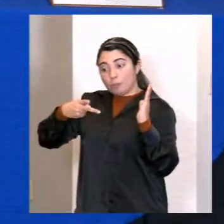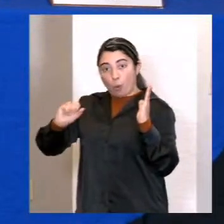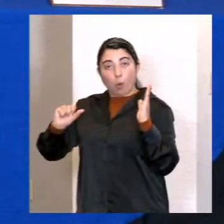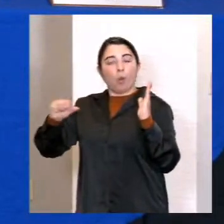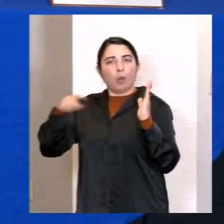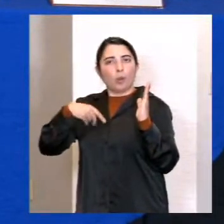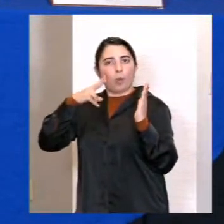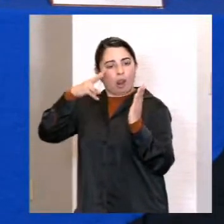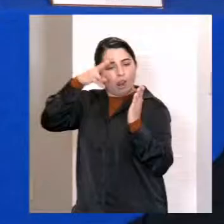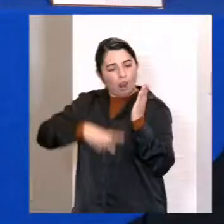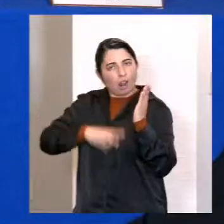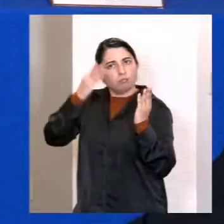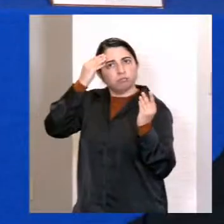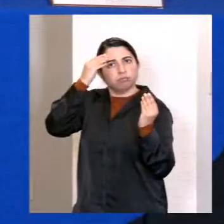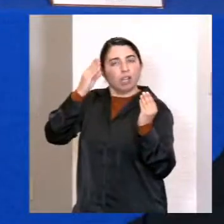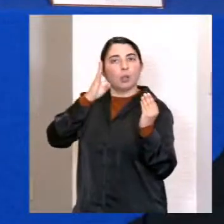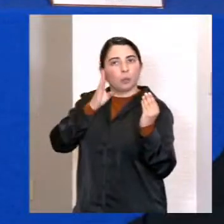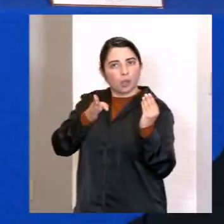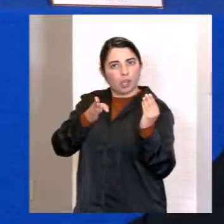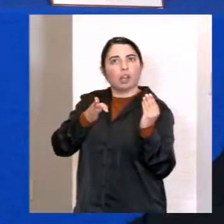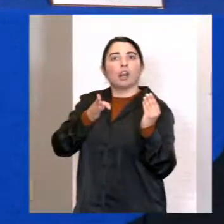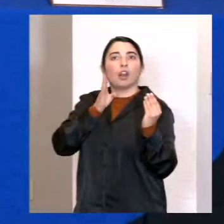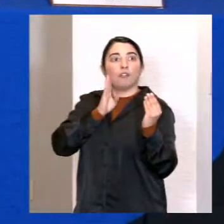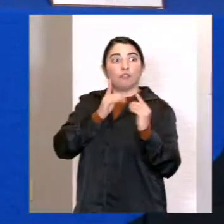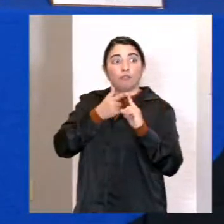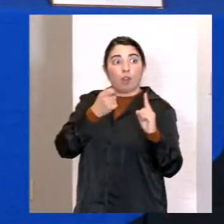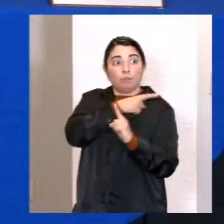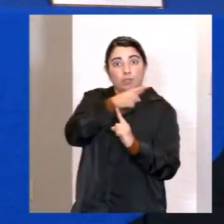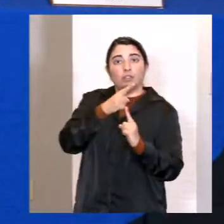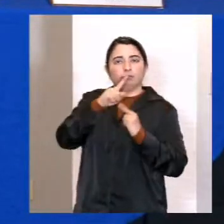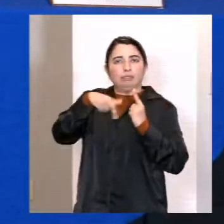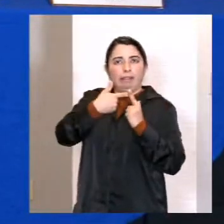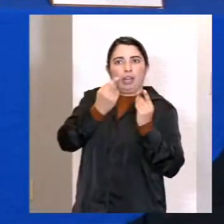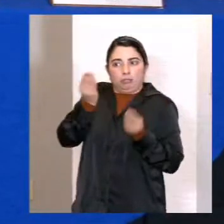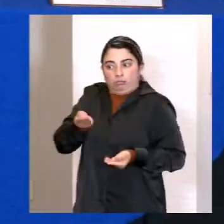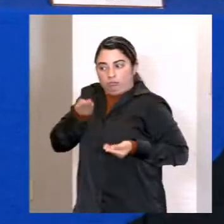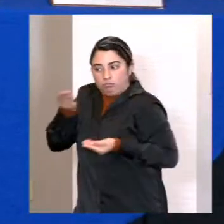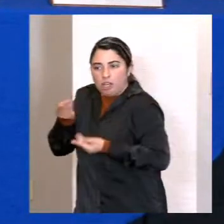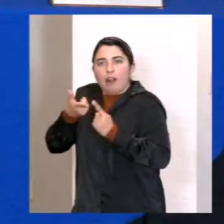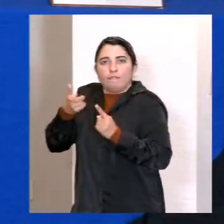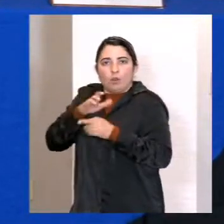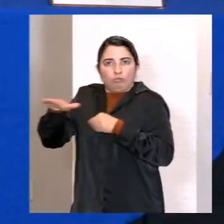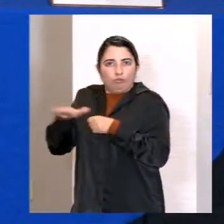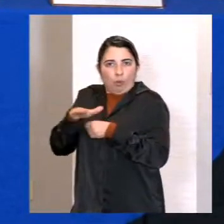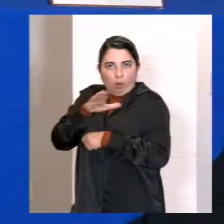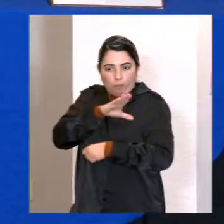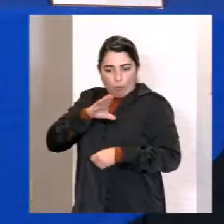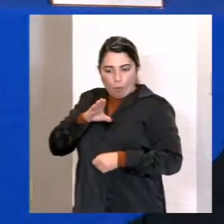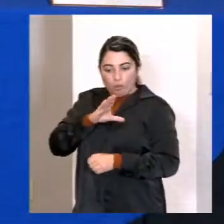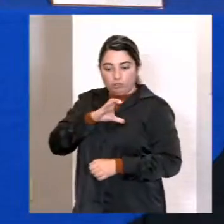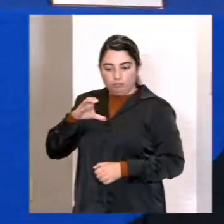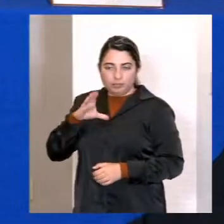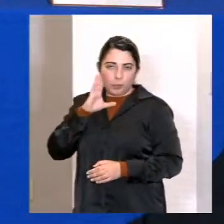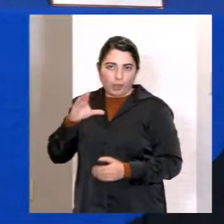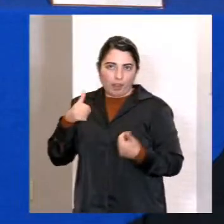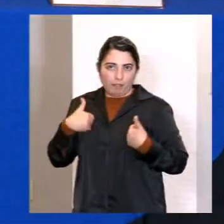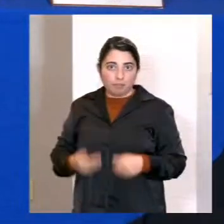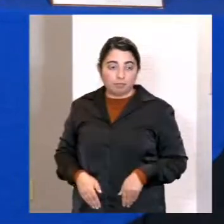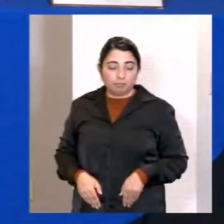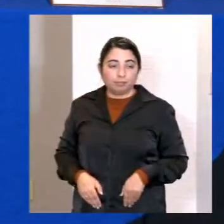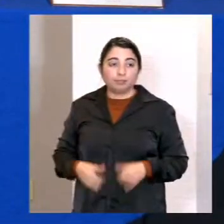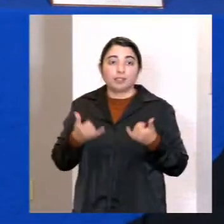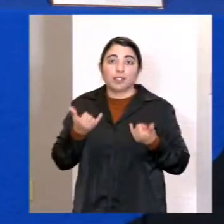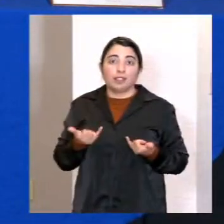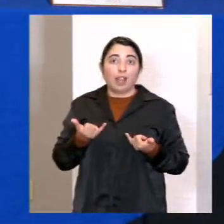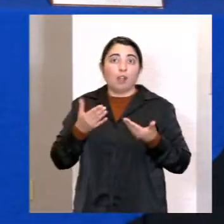Port Authority for consideration by the full Board of Commissioners. We will now begin the public hearing portion of